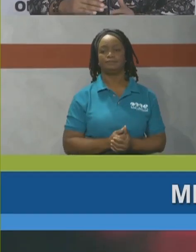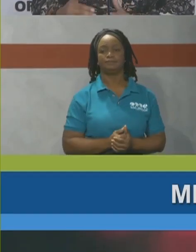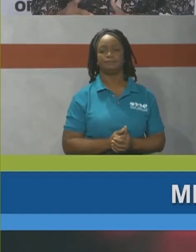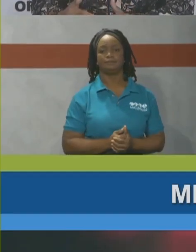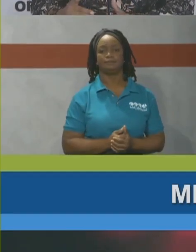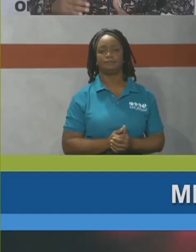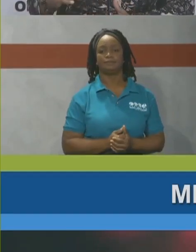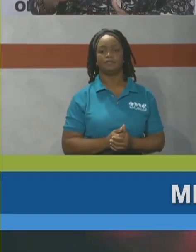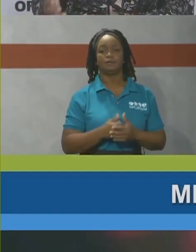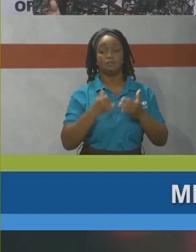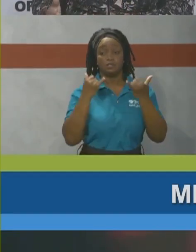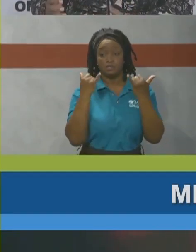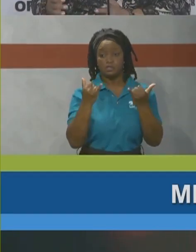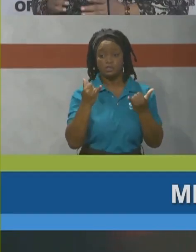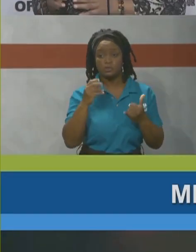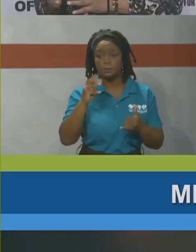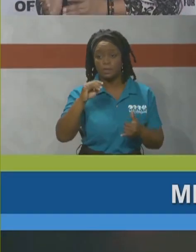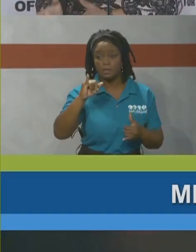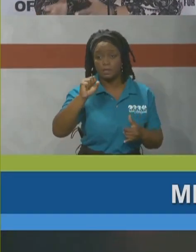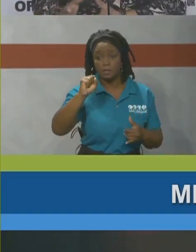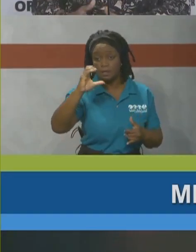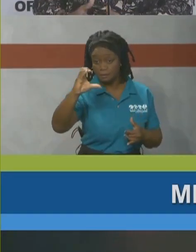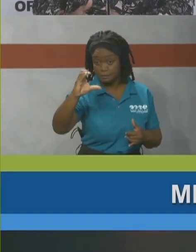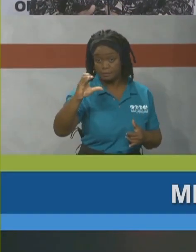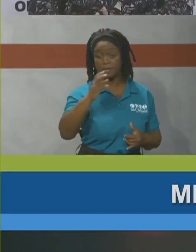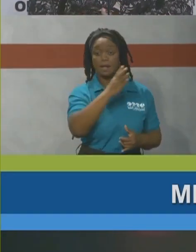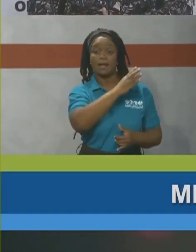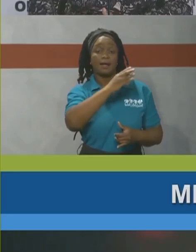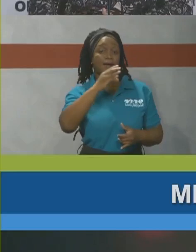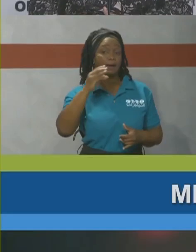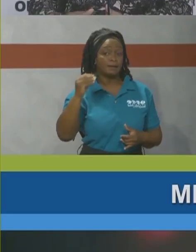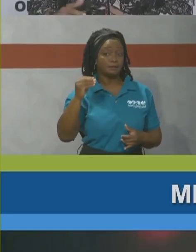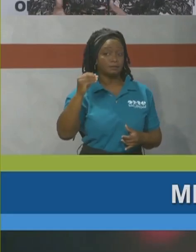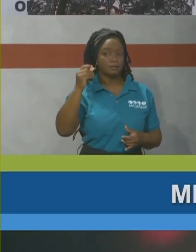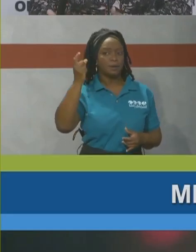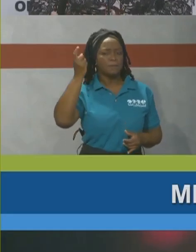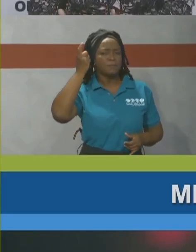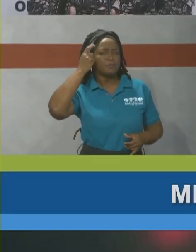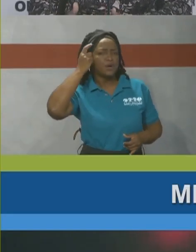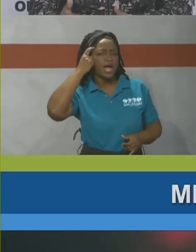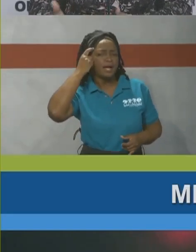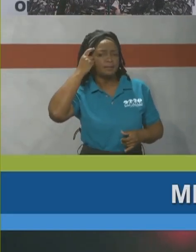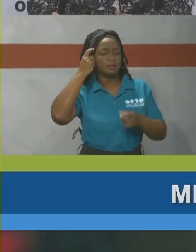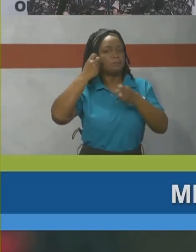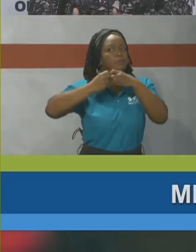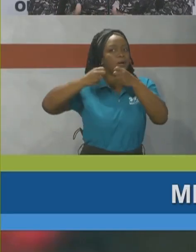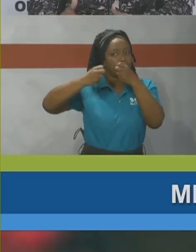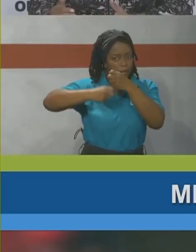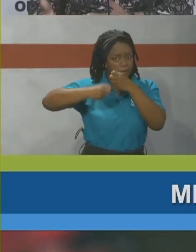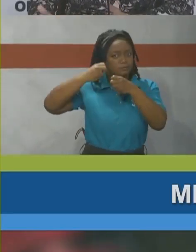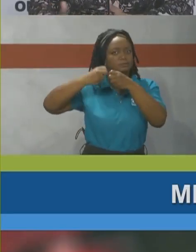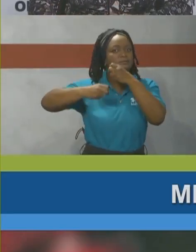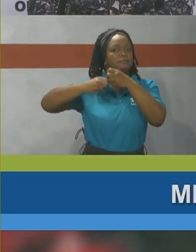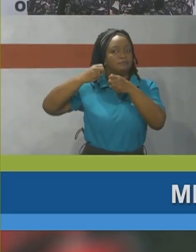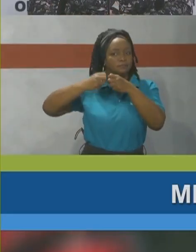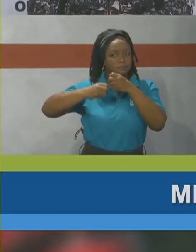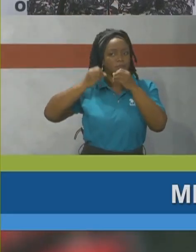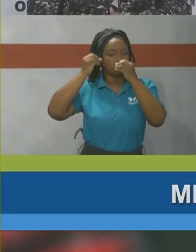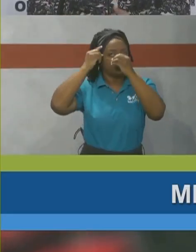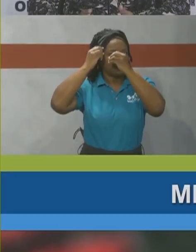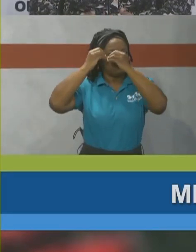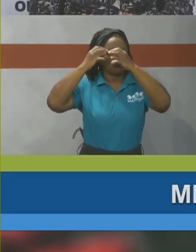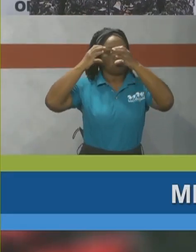We're seeing MIS-C and also brain issues in terms of children, encephalitis, where they're presenting with that